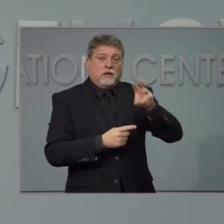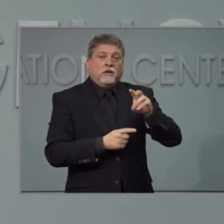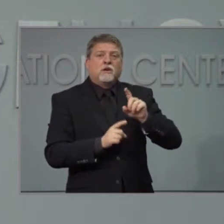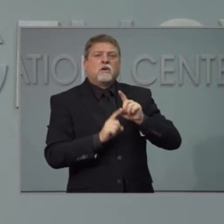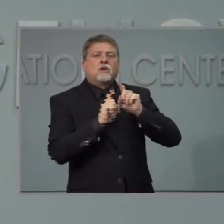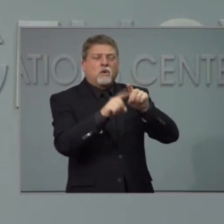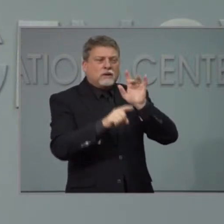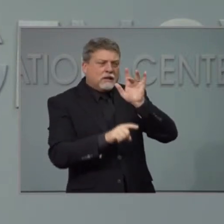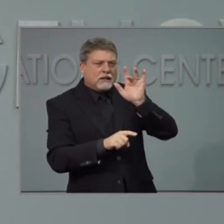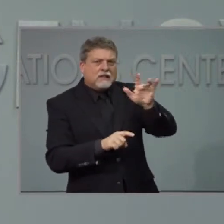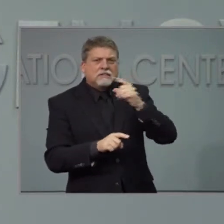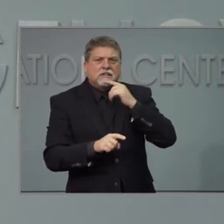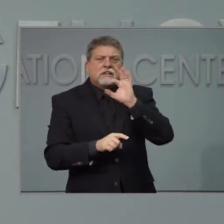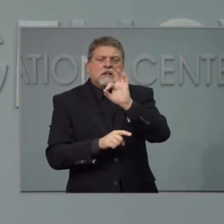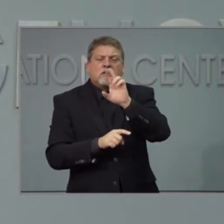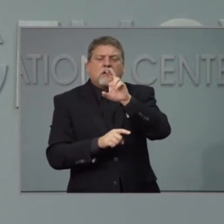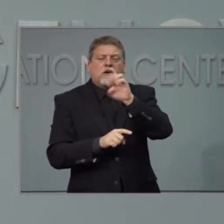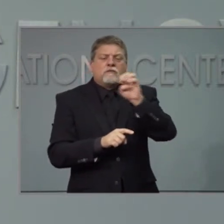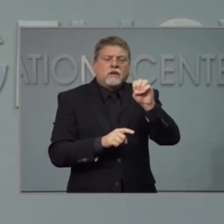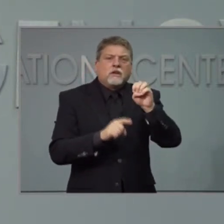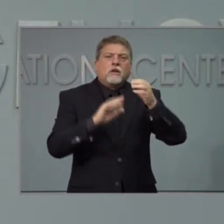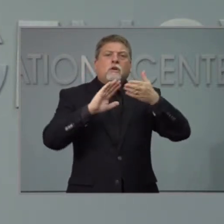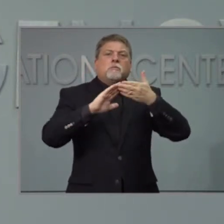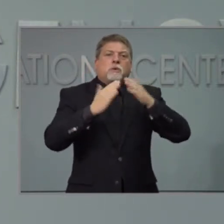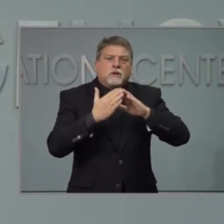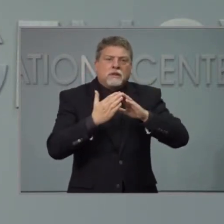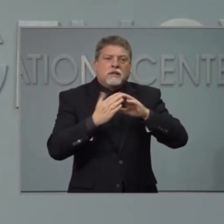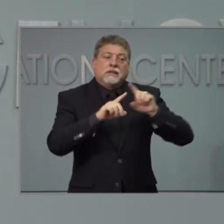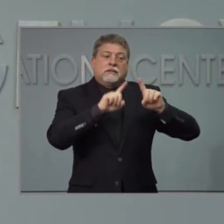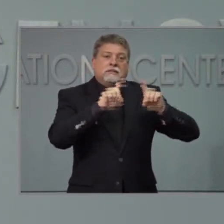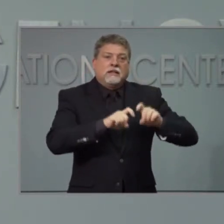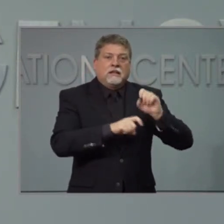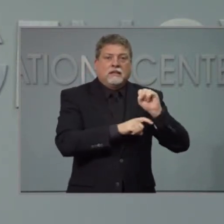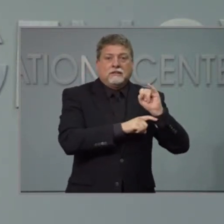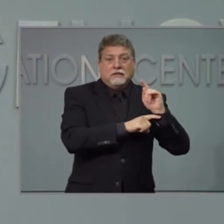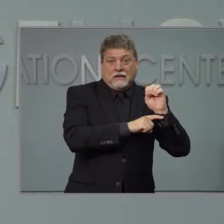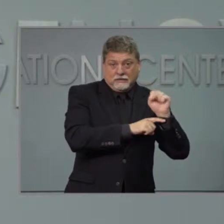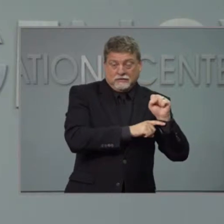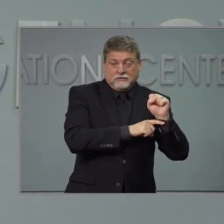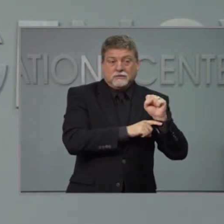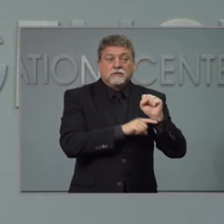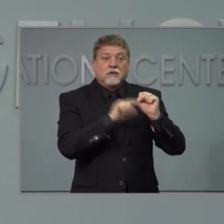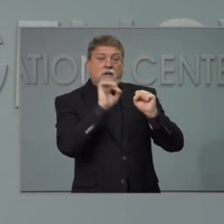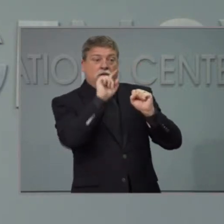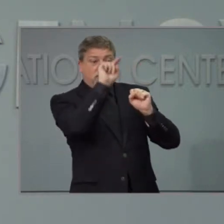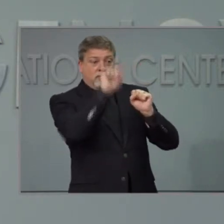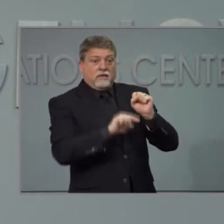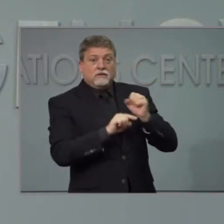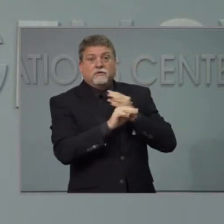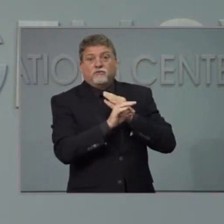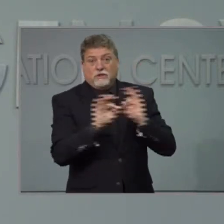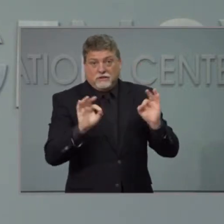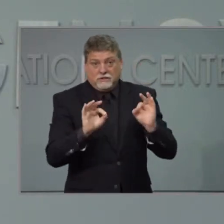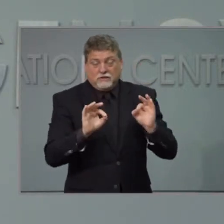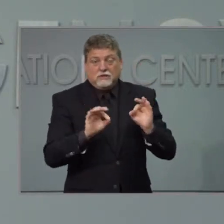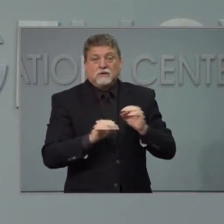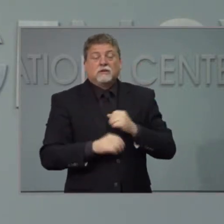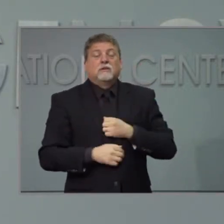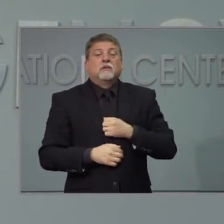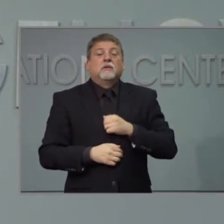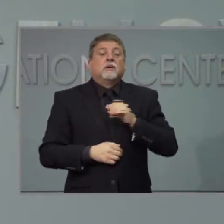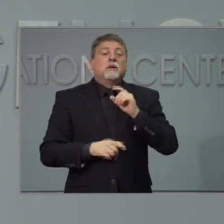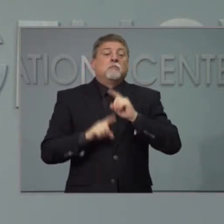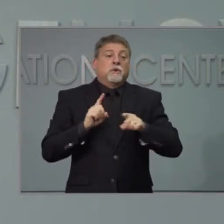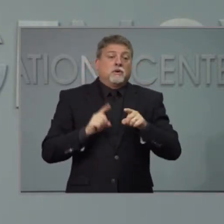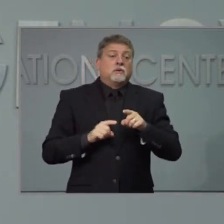sites. Those are the ones that are funded by the state, will be available for Thanksgiving testing. If you go to a place